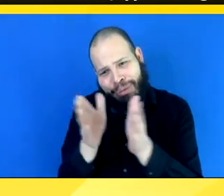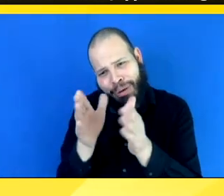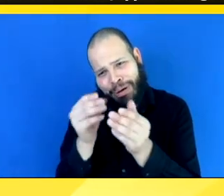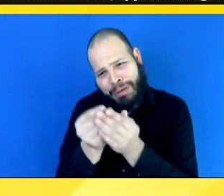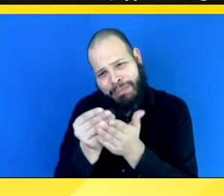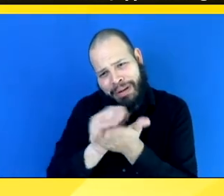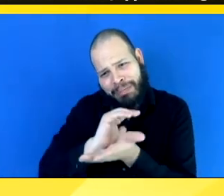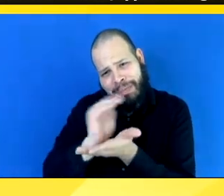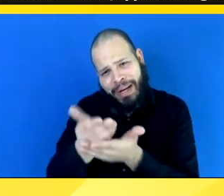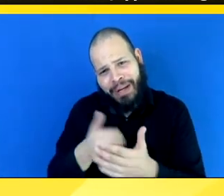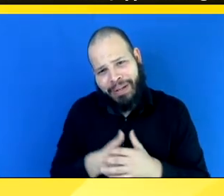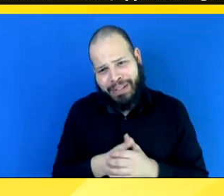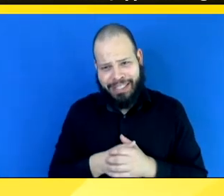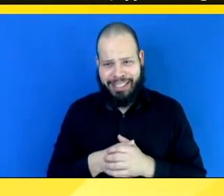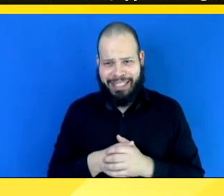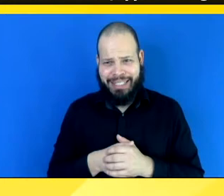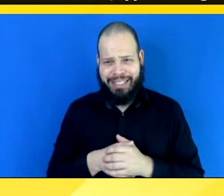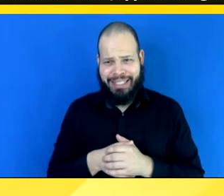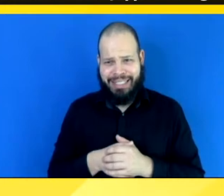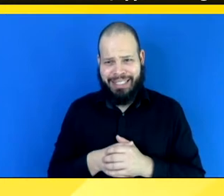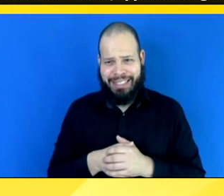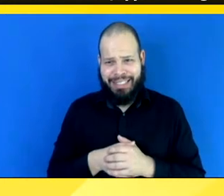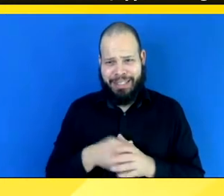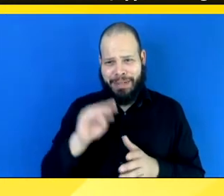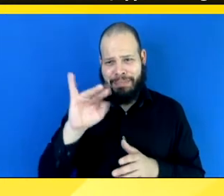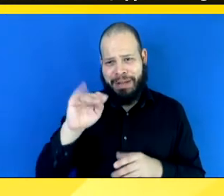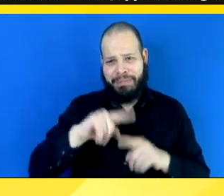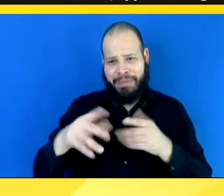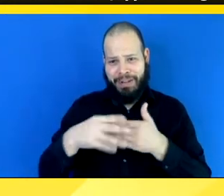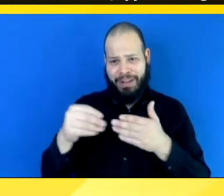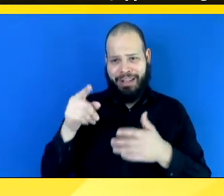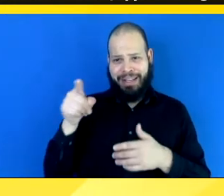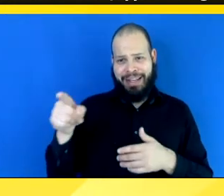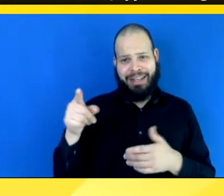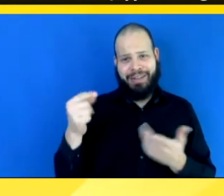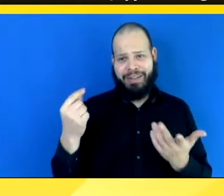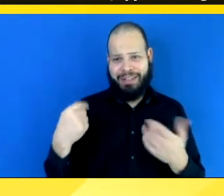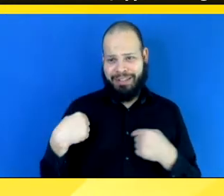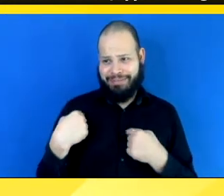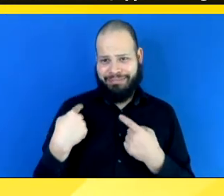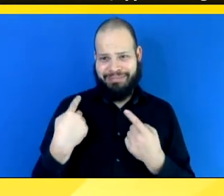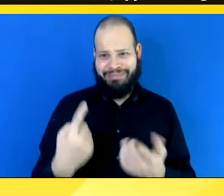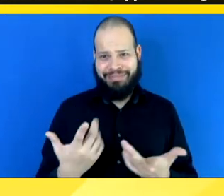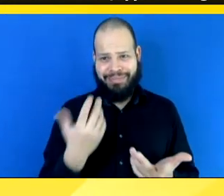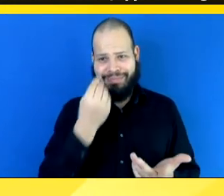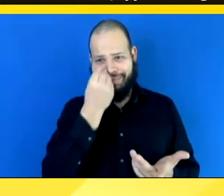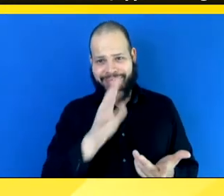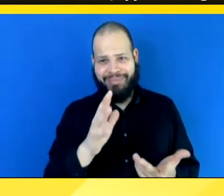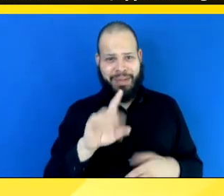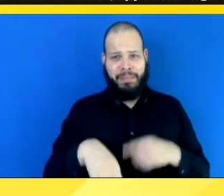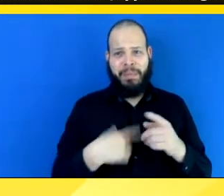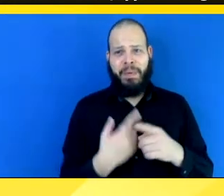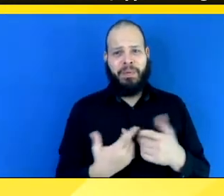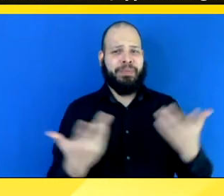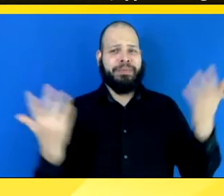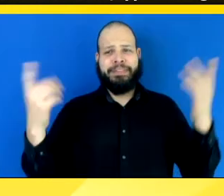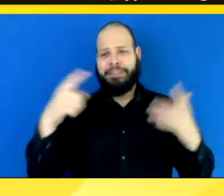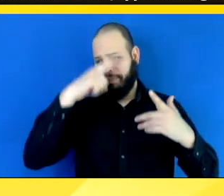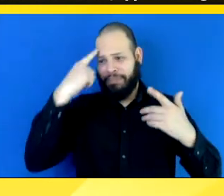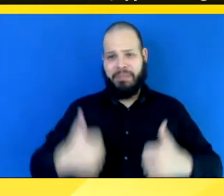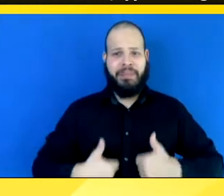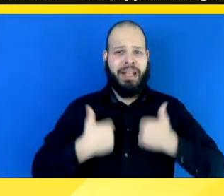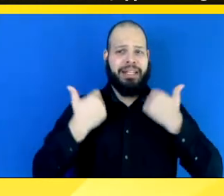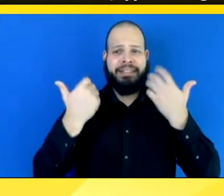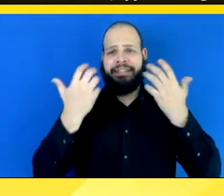today that Amazon doesn't care about Black lives if you give chump change to Black organizations, but then block union and labor